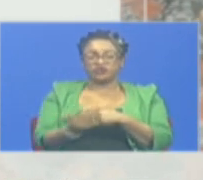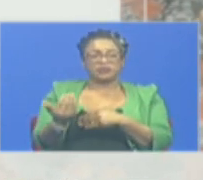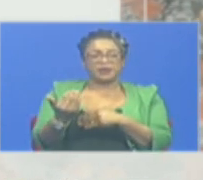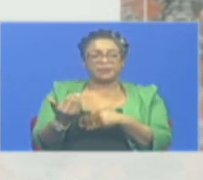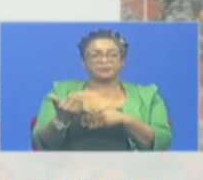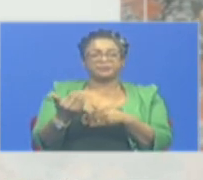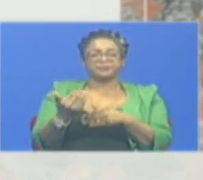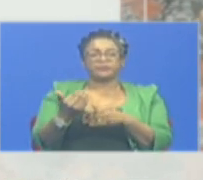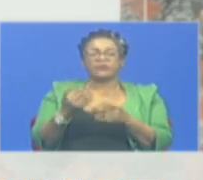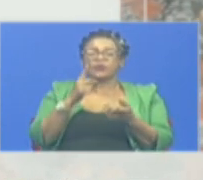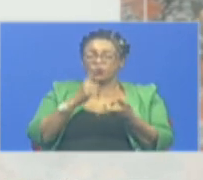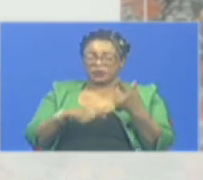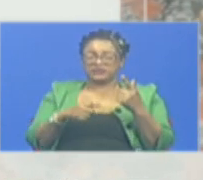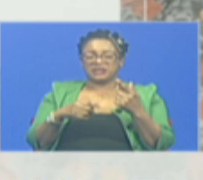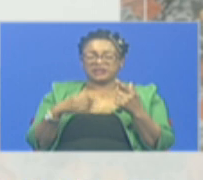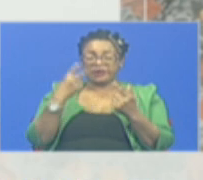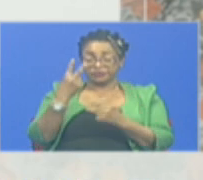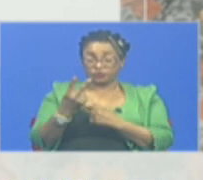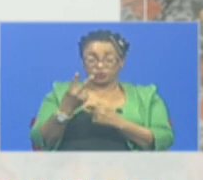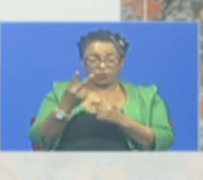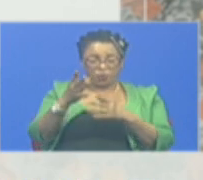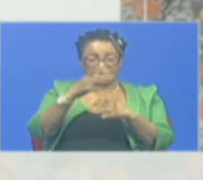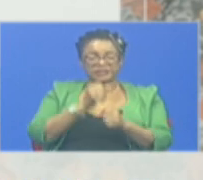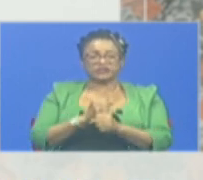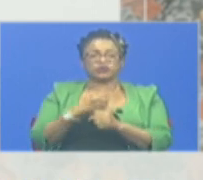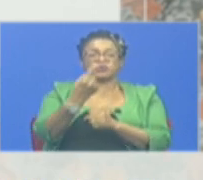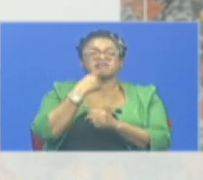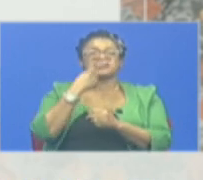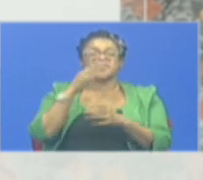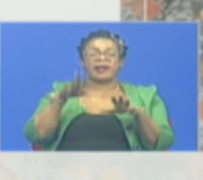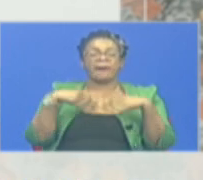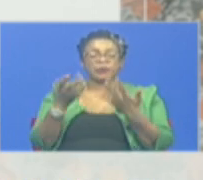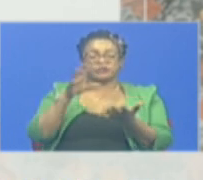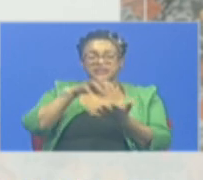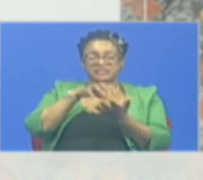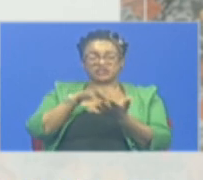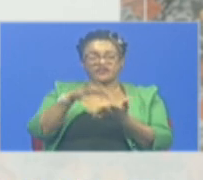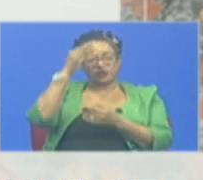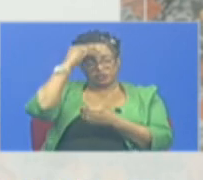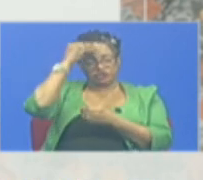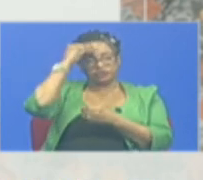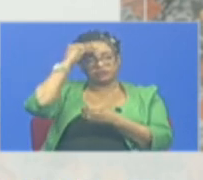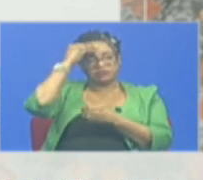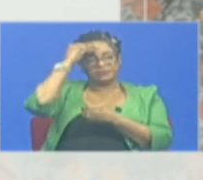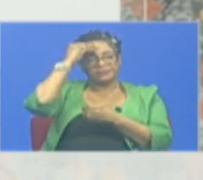what the two organizations had to say about the status of education.